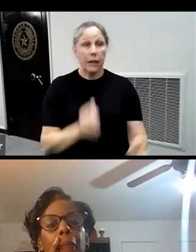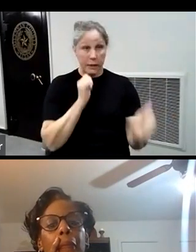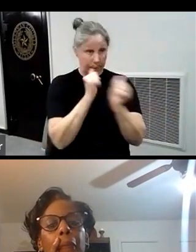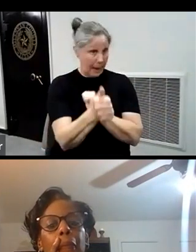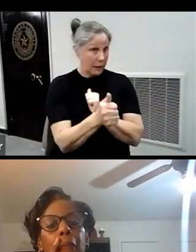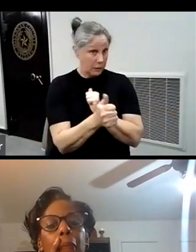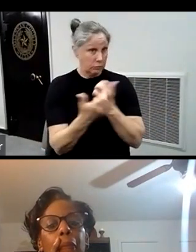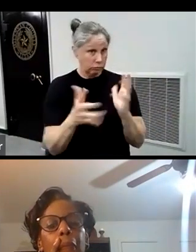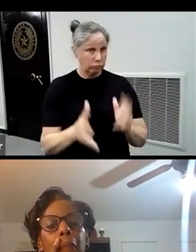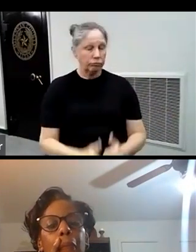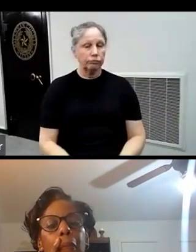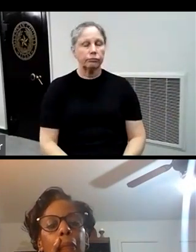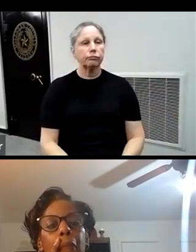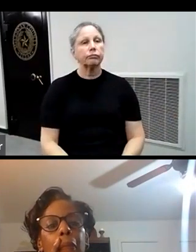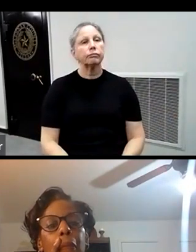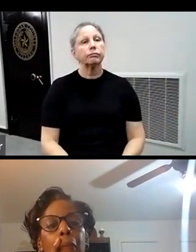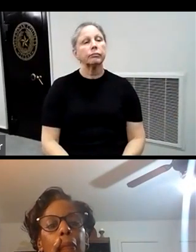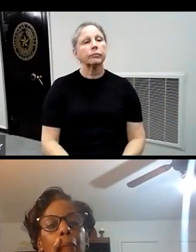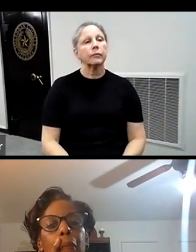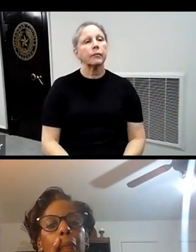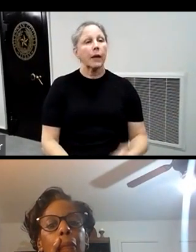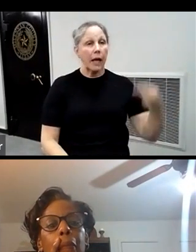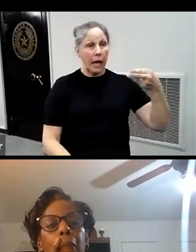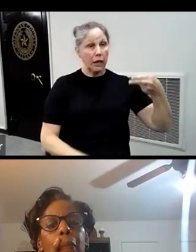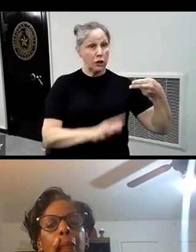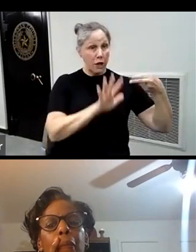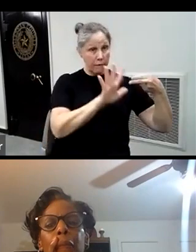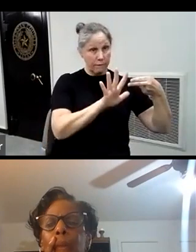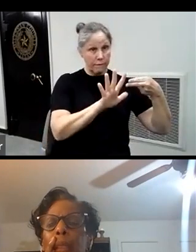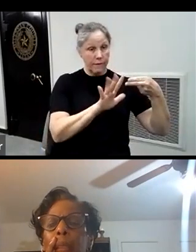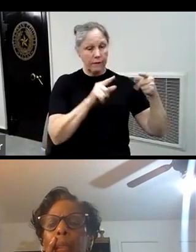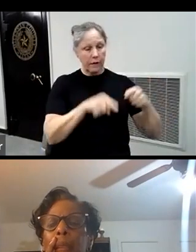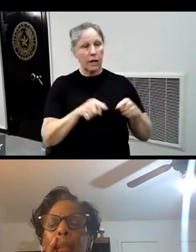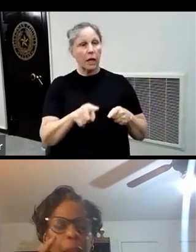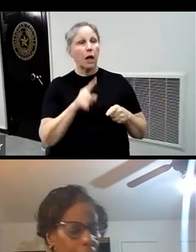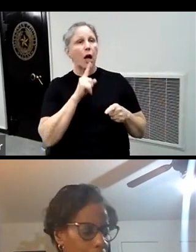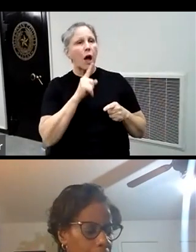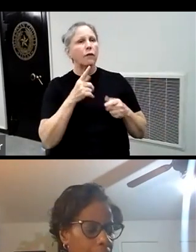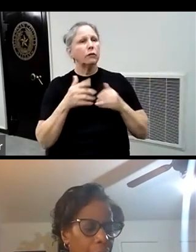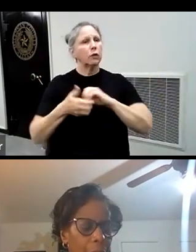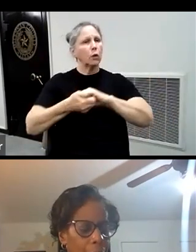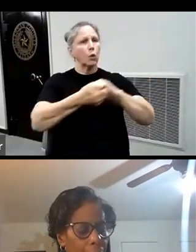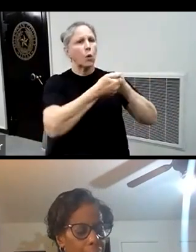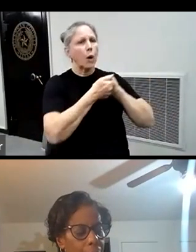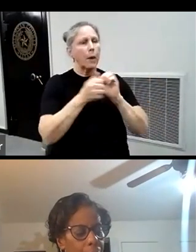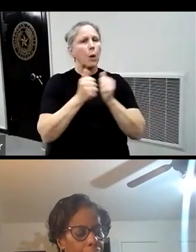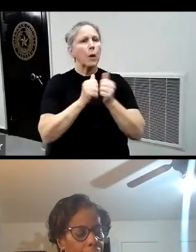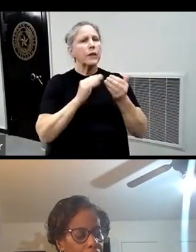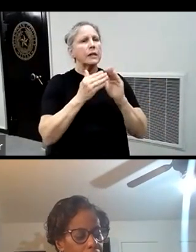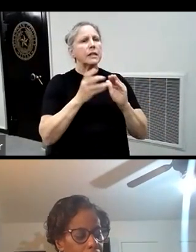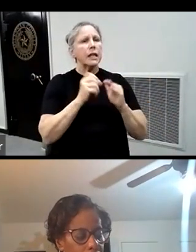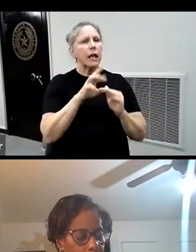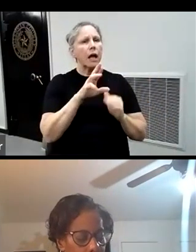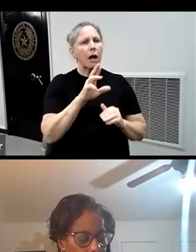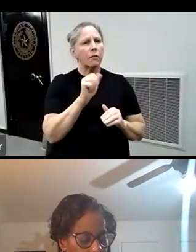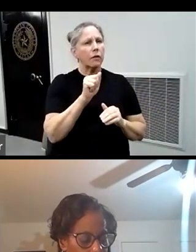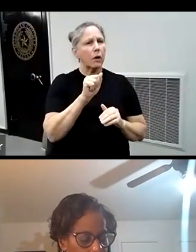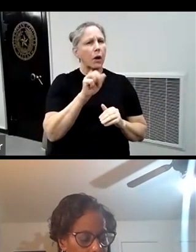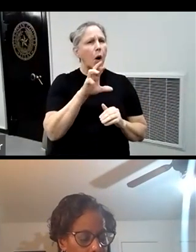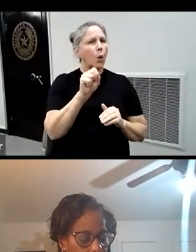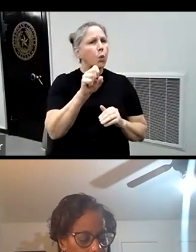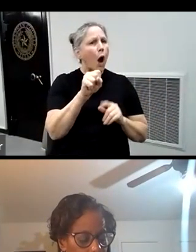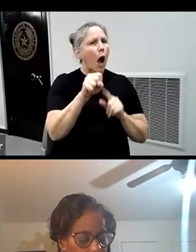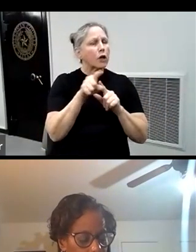Pass. Under H5, authorization and local cooperation agreement with the city of Ross